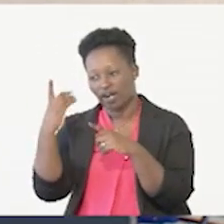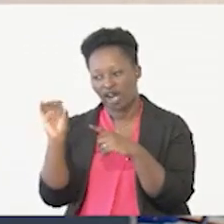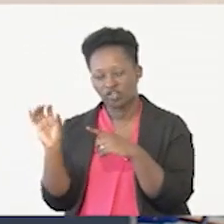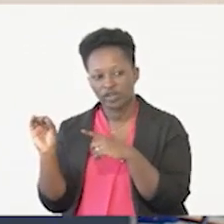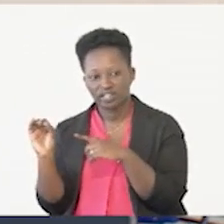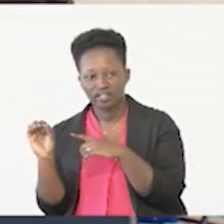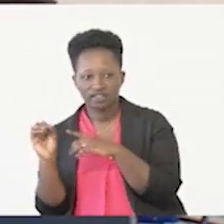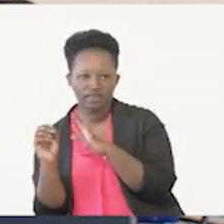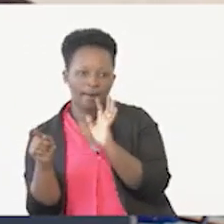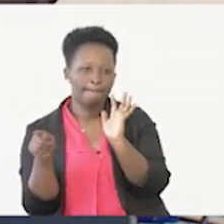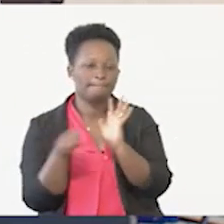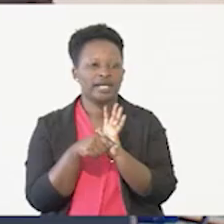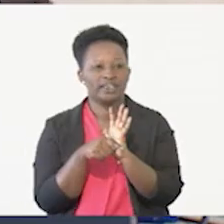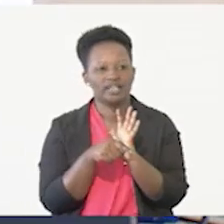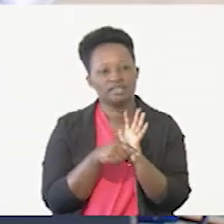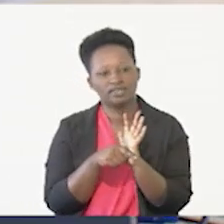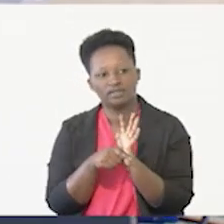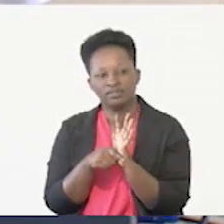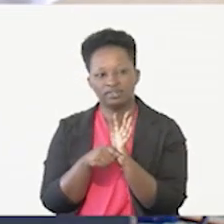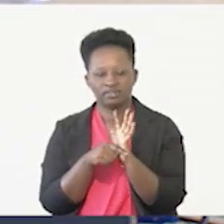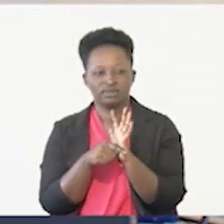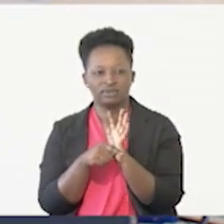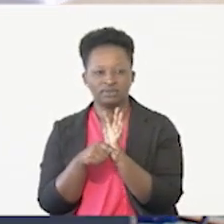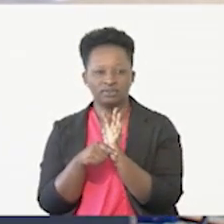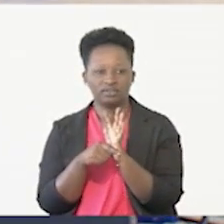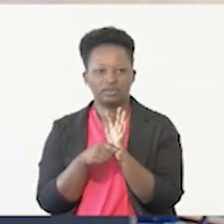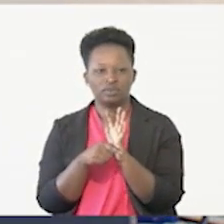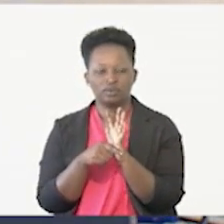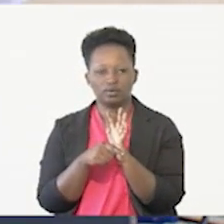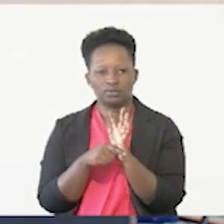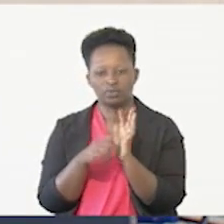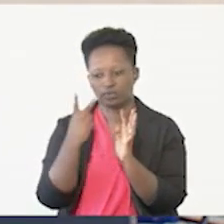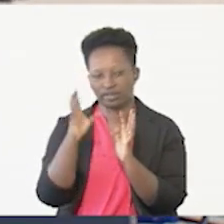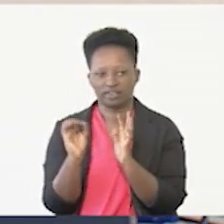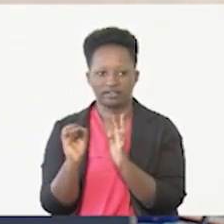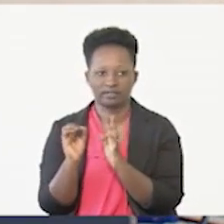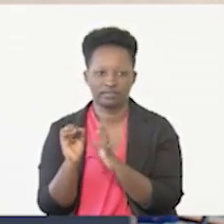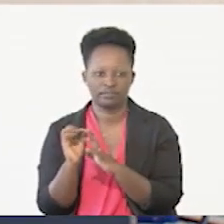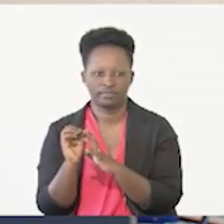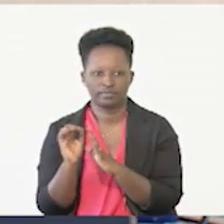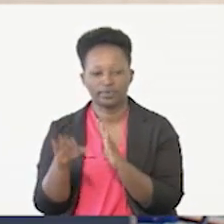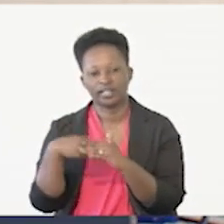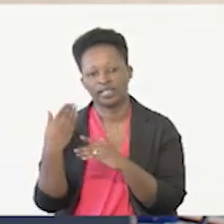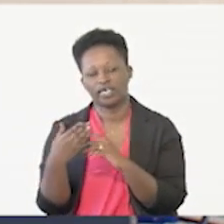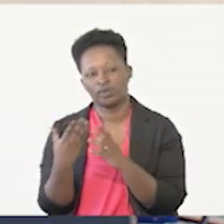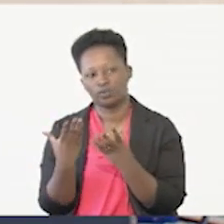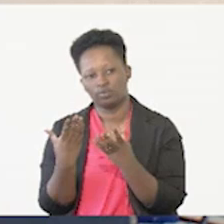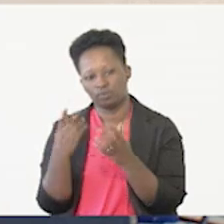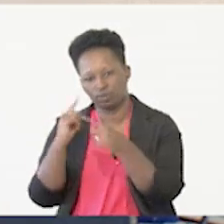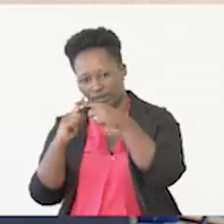100. 10 squared is 100. Then minus 20. So you can simplify